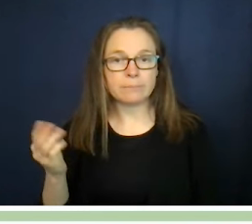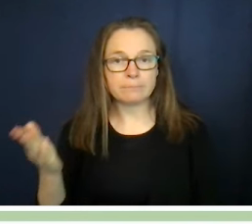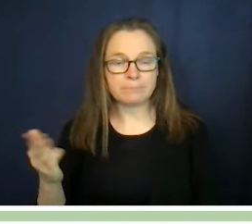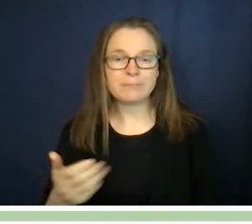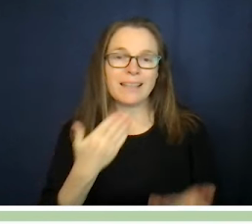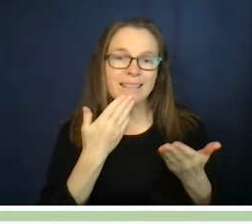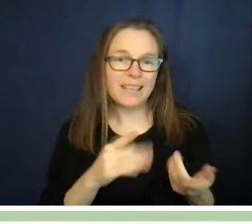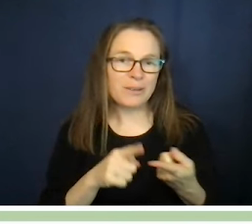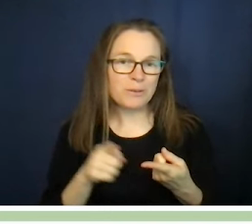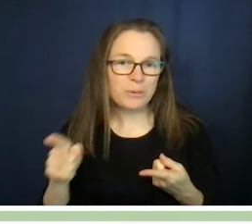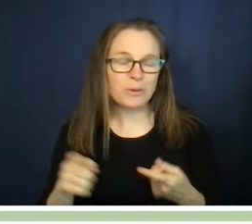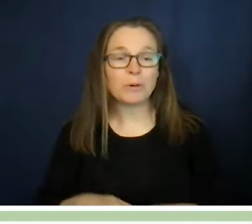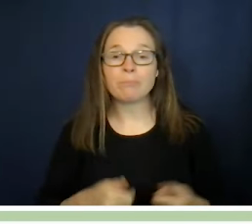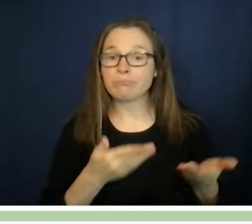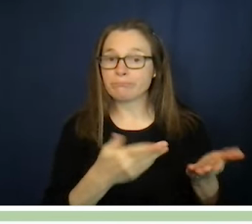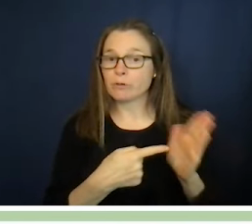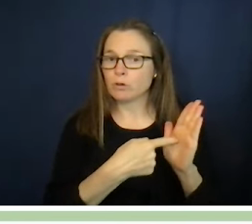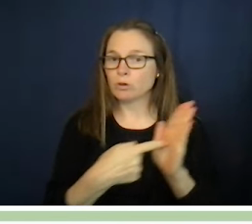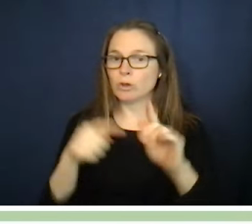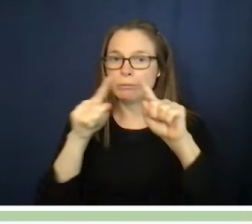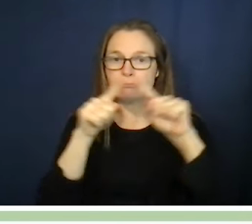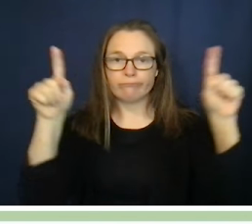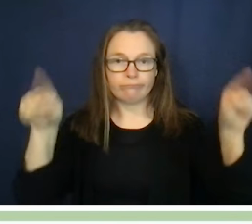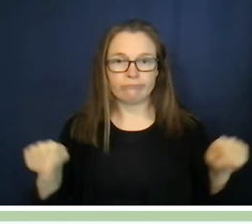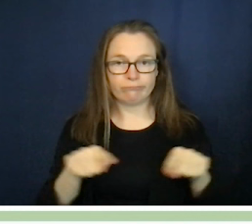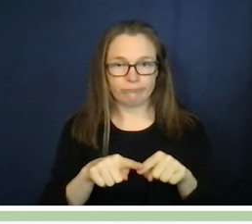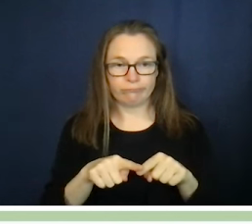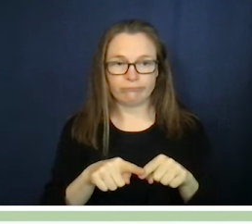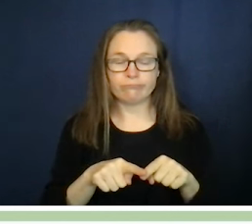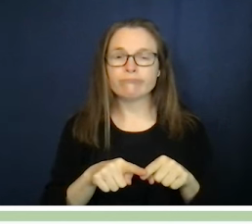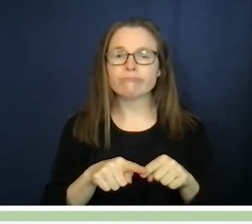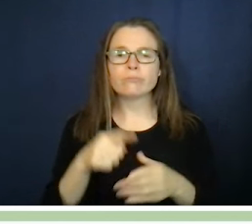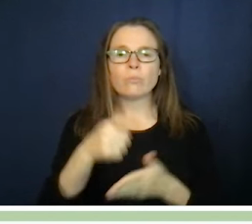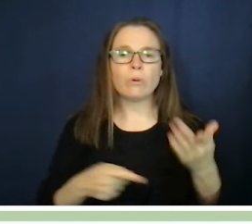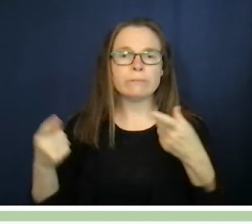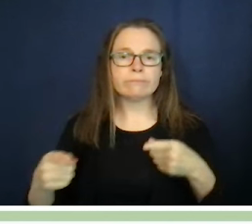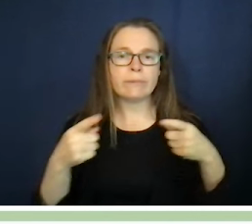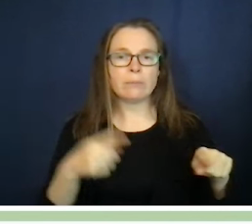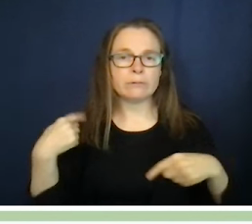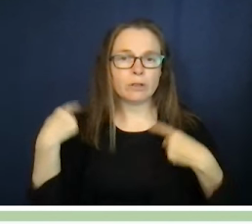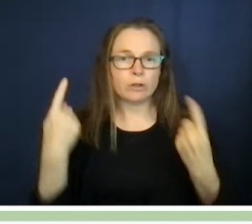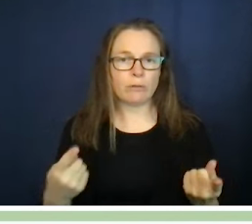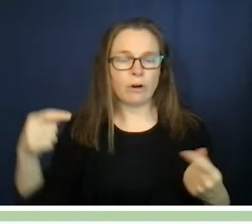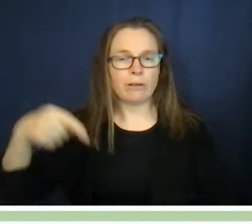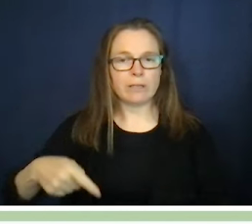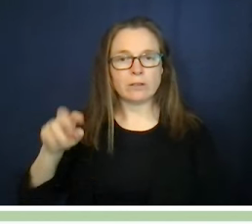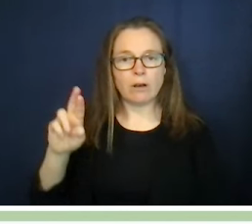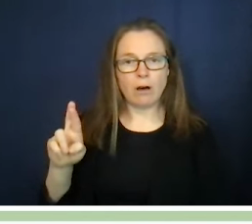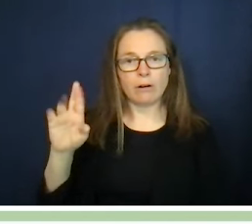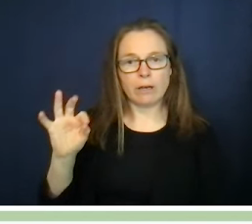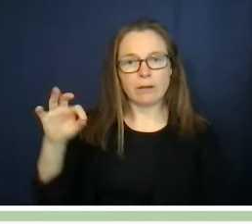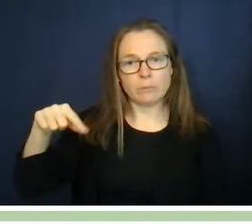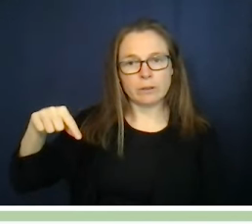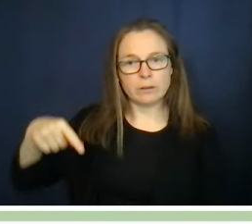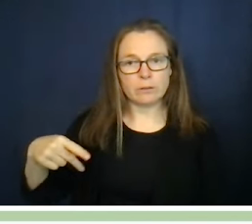Thanks, Aria. So this is a snapshot overview of the evolution of our RFPQ process.